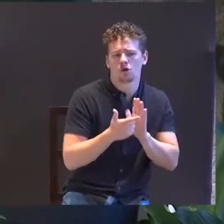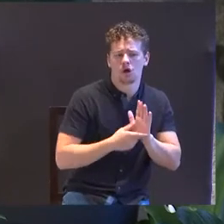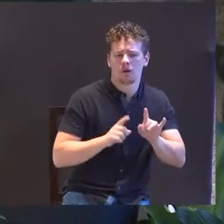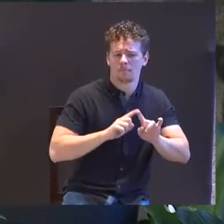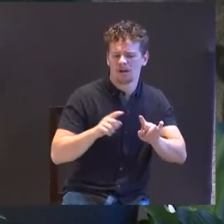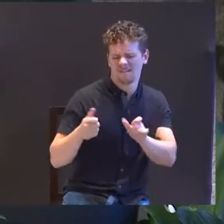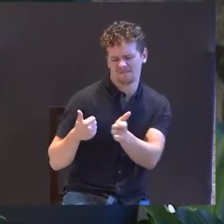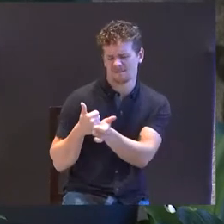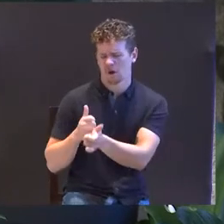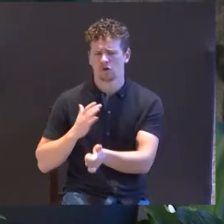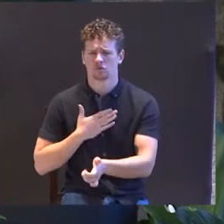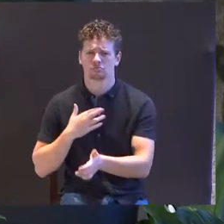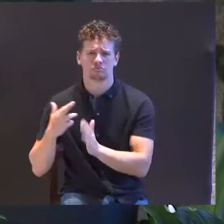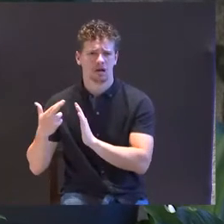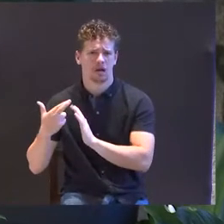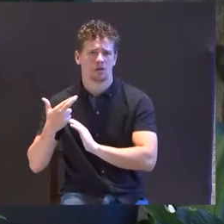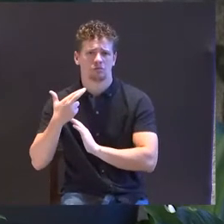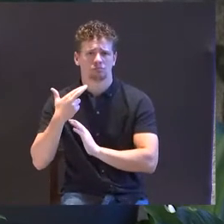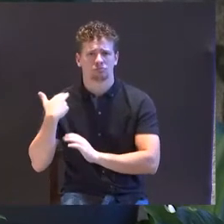encourage the chaos of